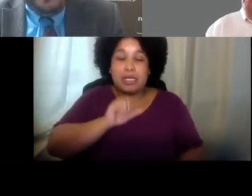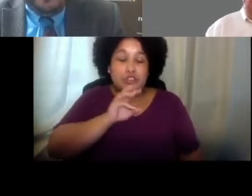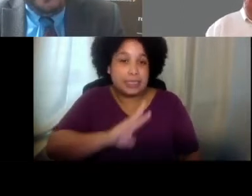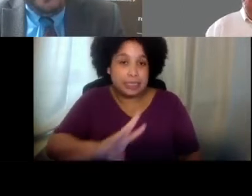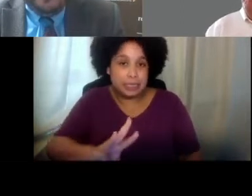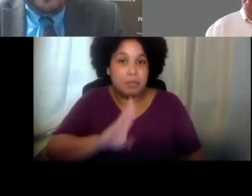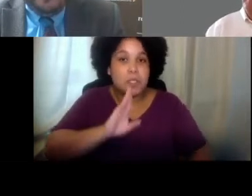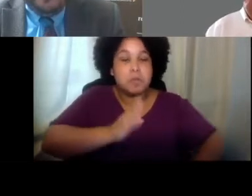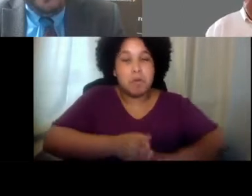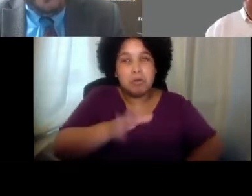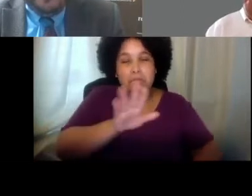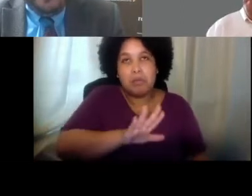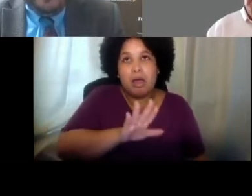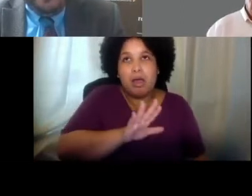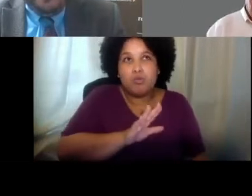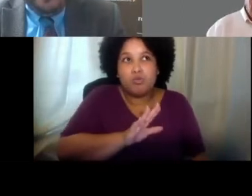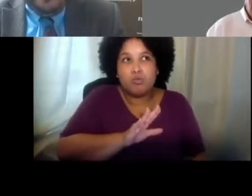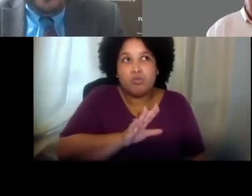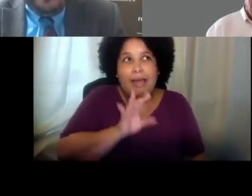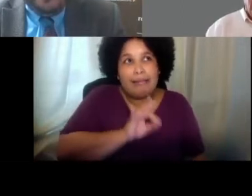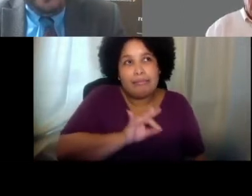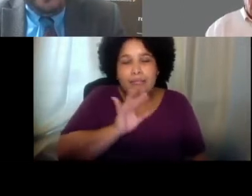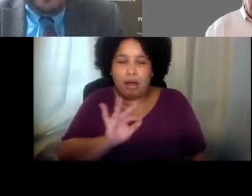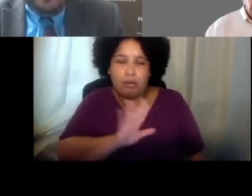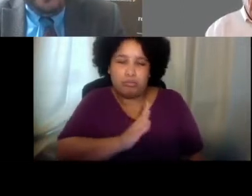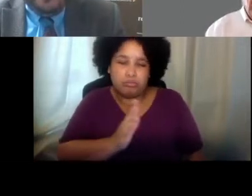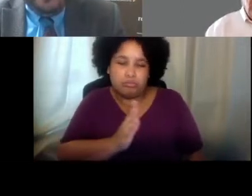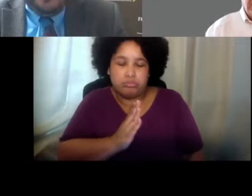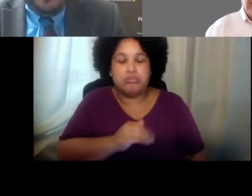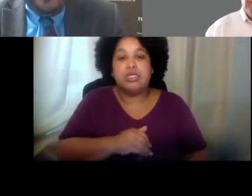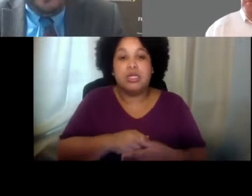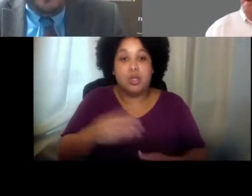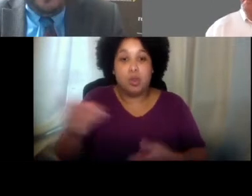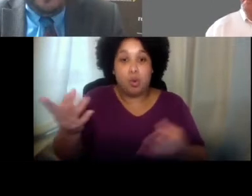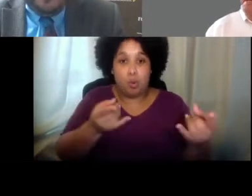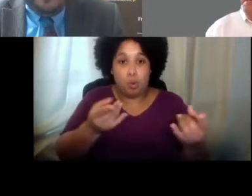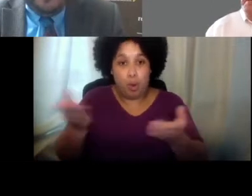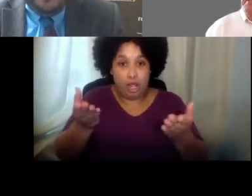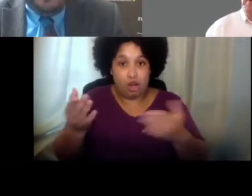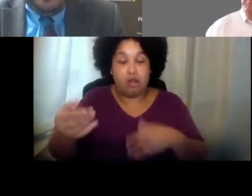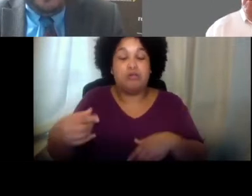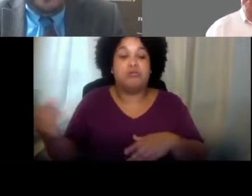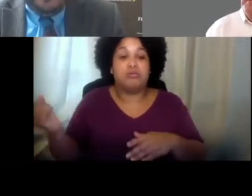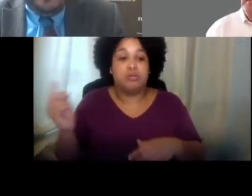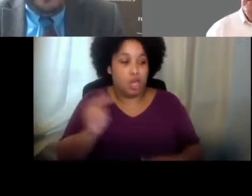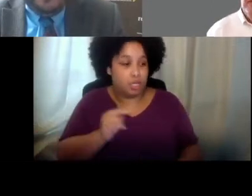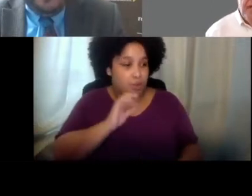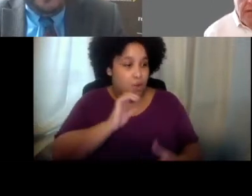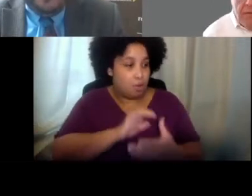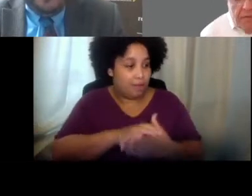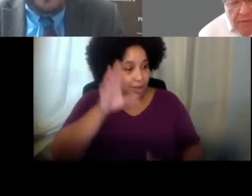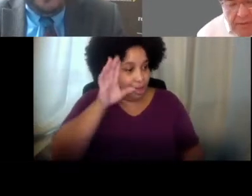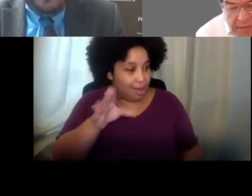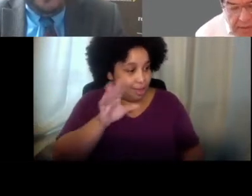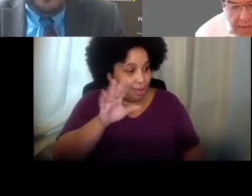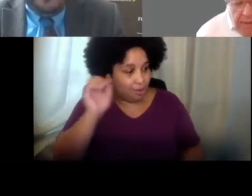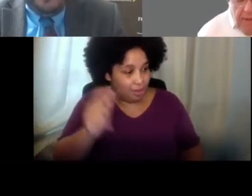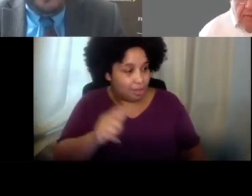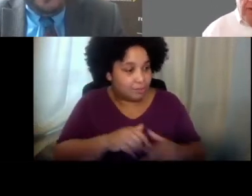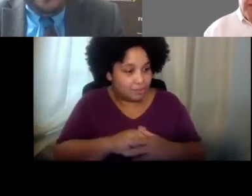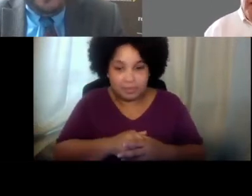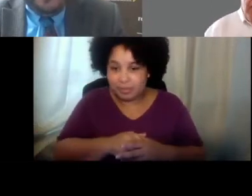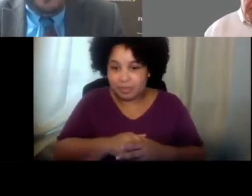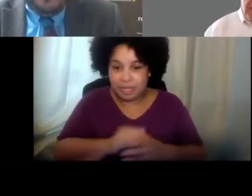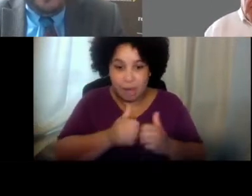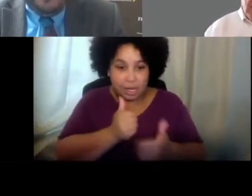My daughter was about 8 or 9. The waiter walks up to us and looks at my wife and say, hello, everyone.